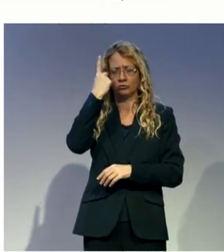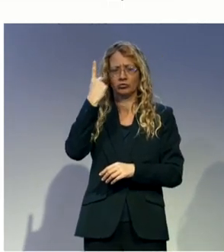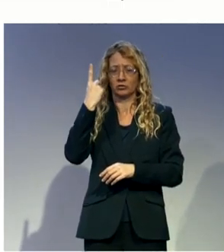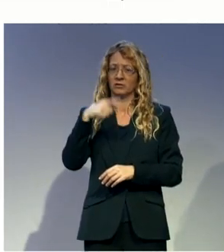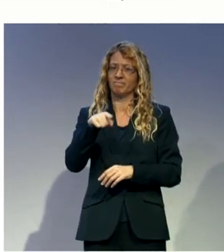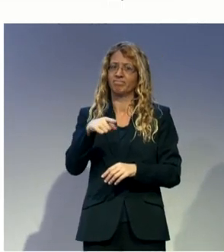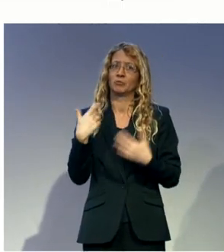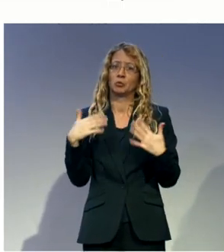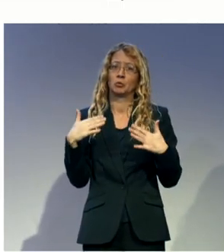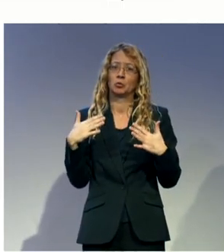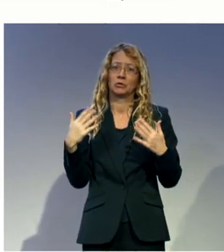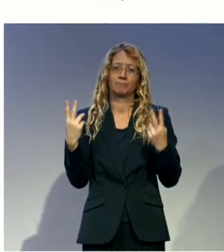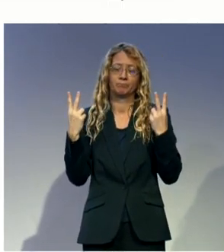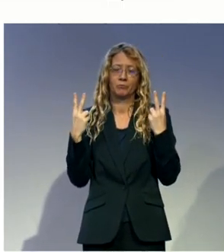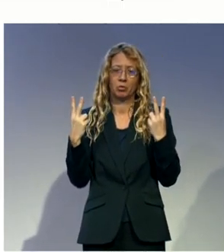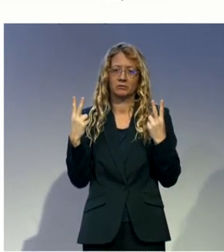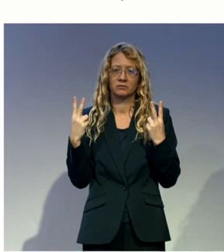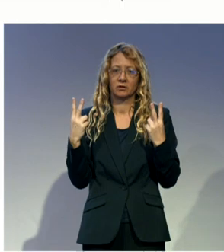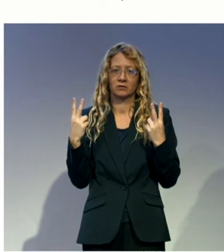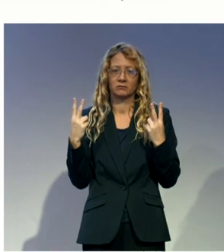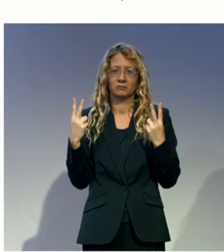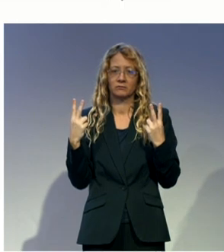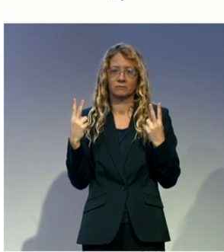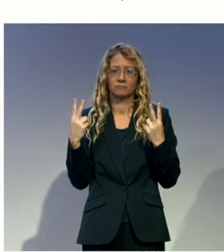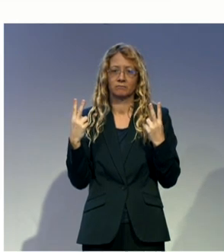So how do voters get information?